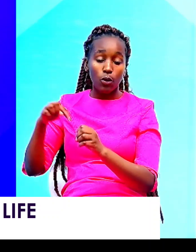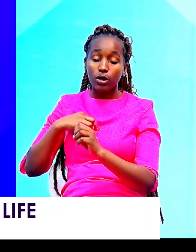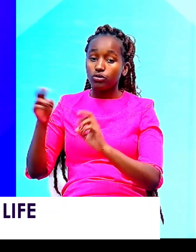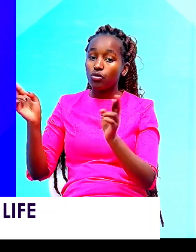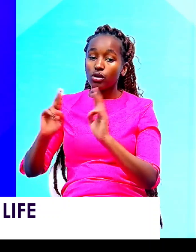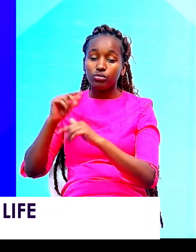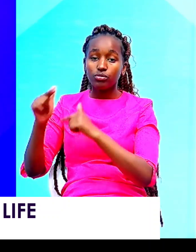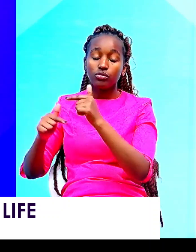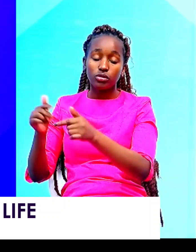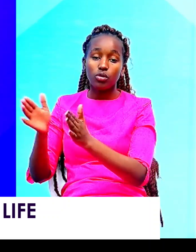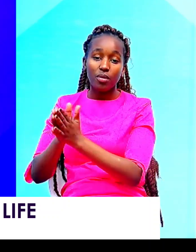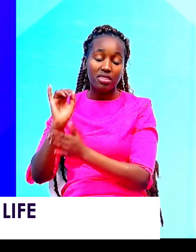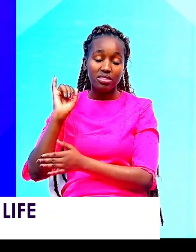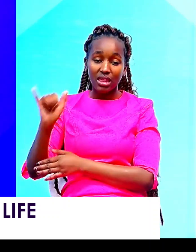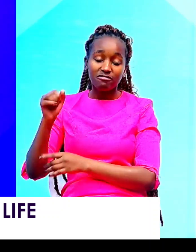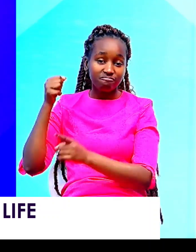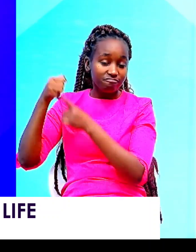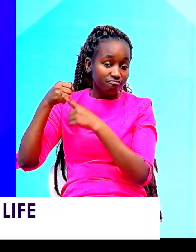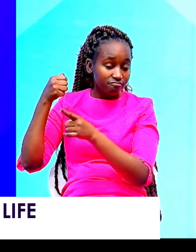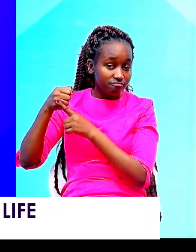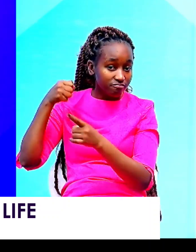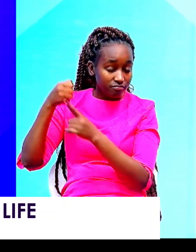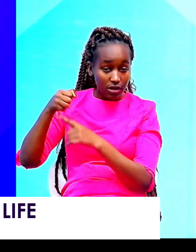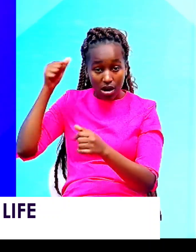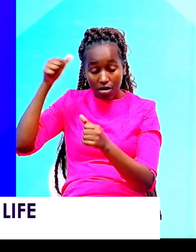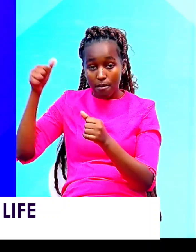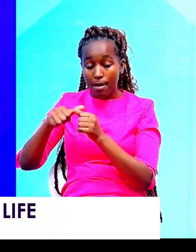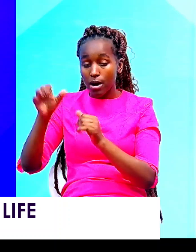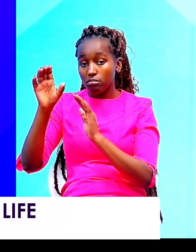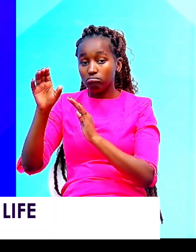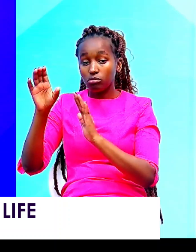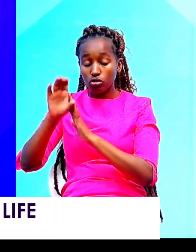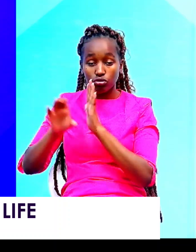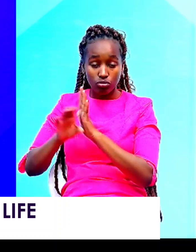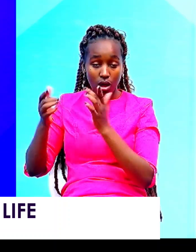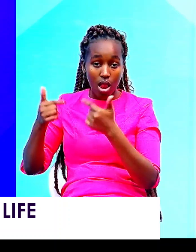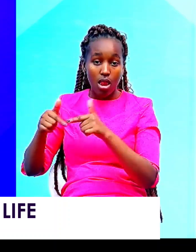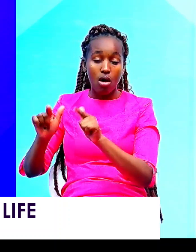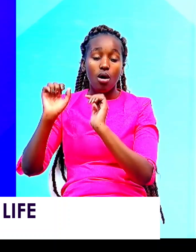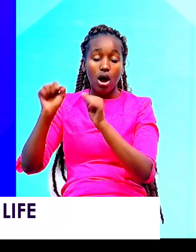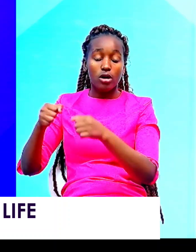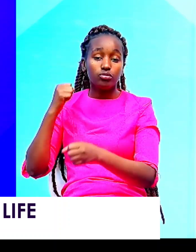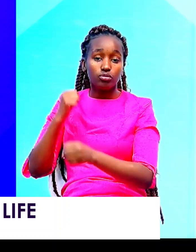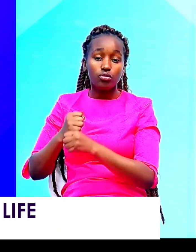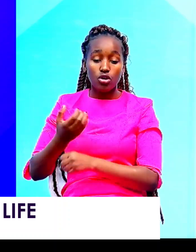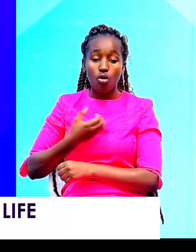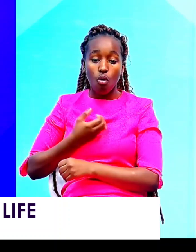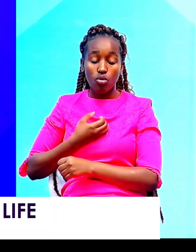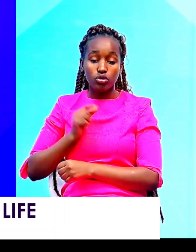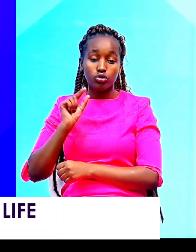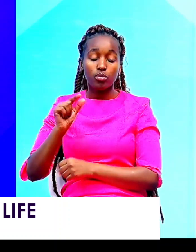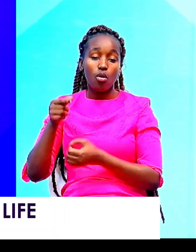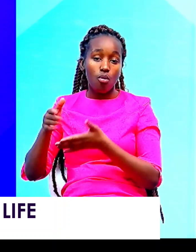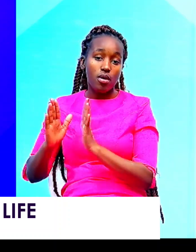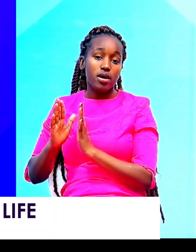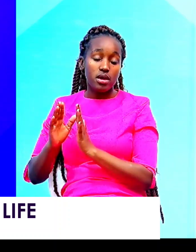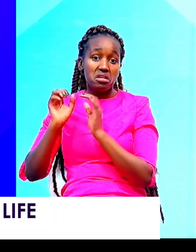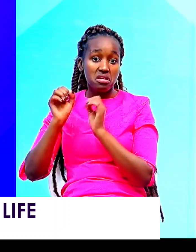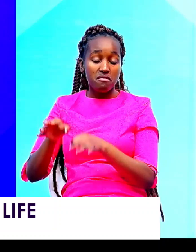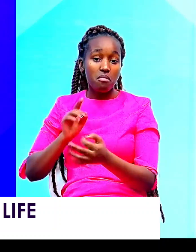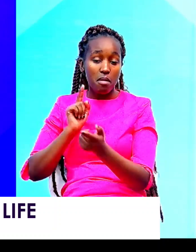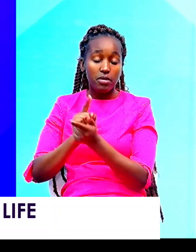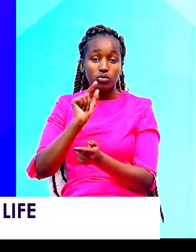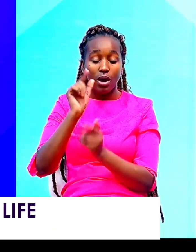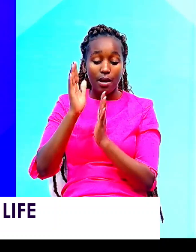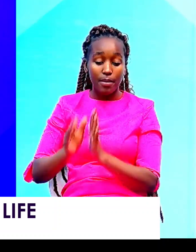do civic education. Remember, the Constitution allows. Do it in your small way. That one person that you shall